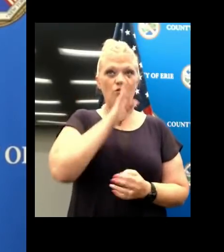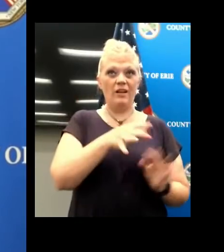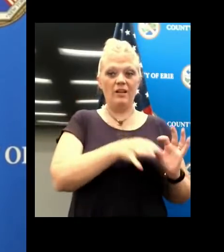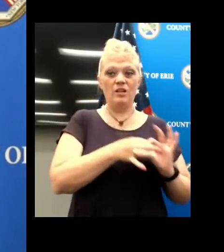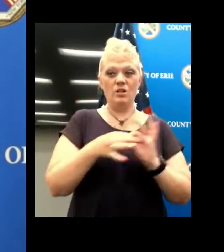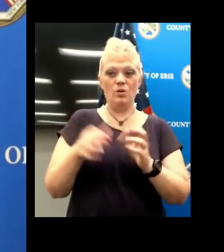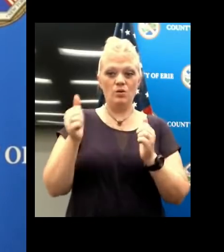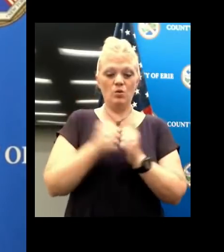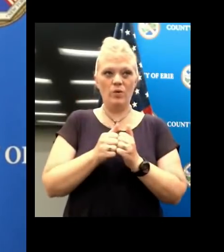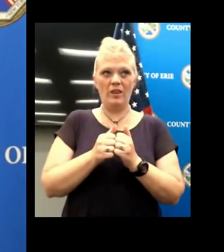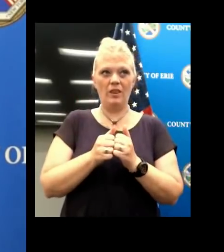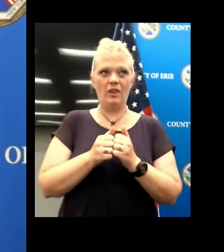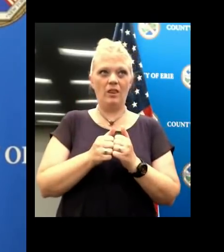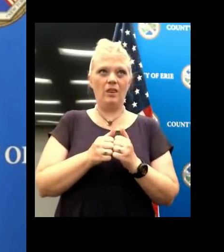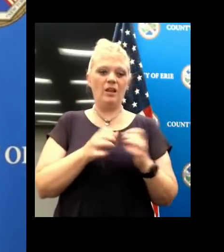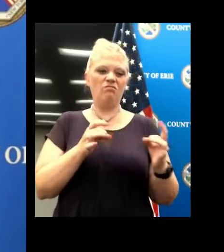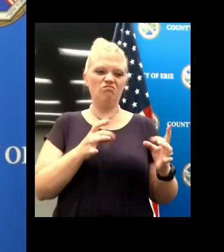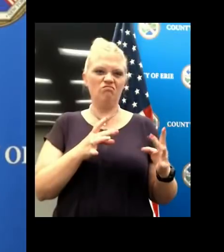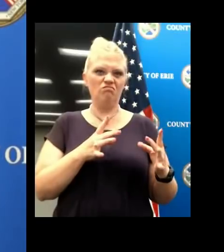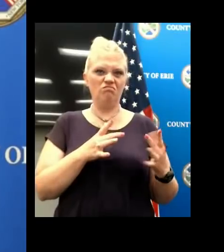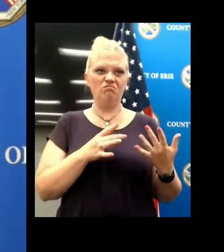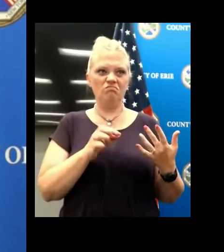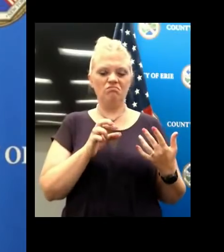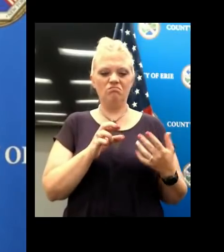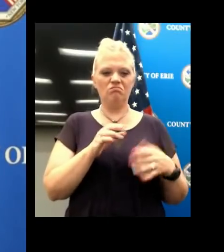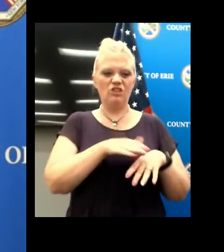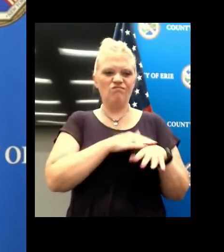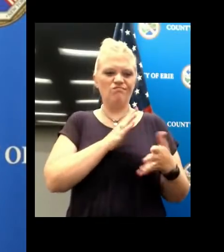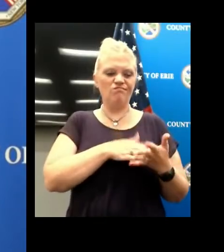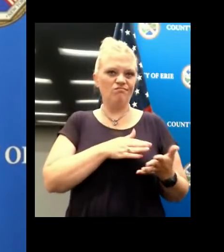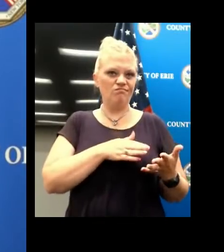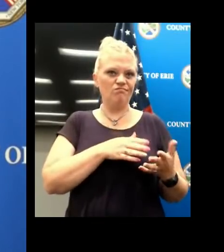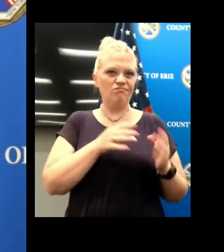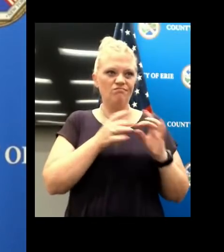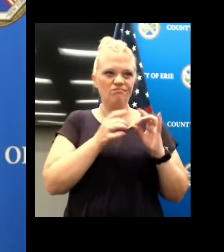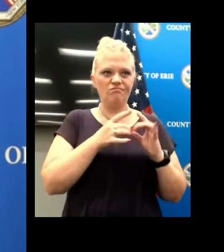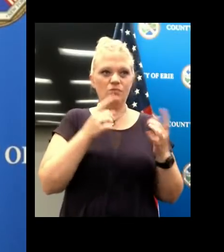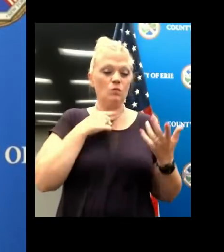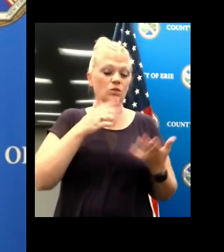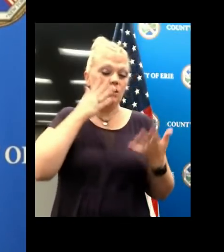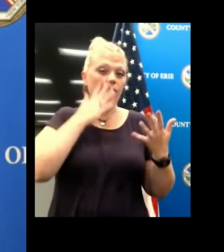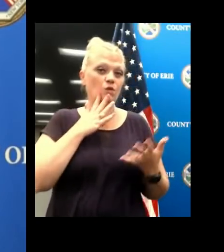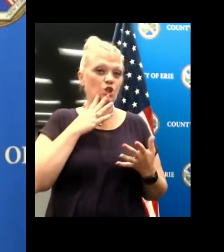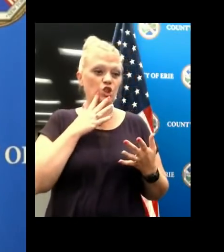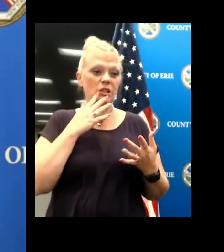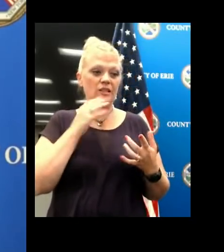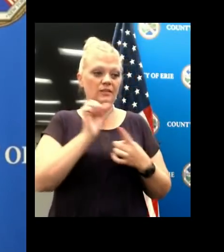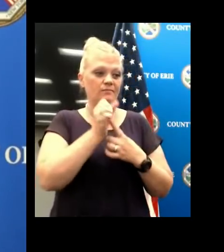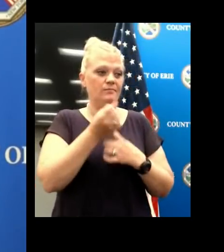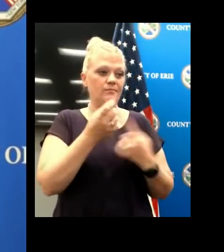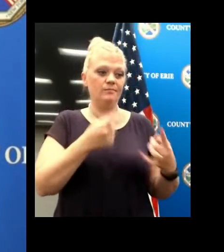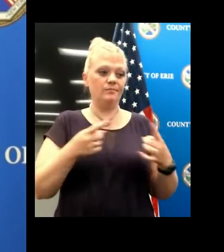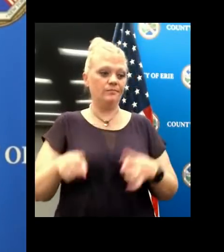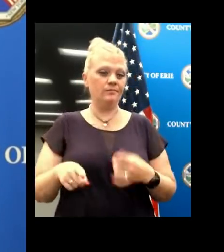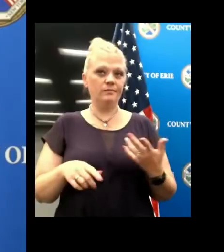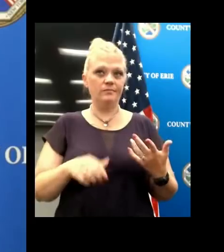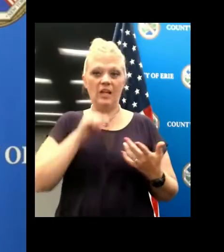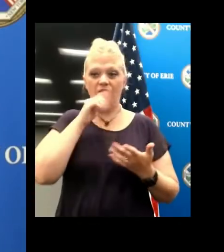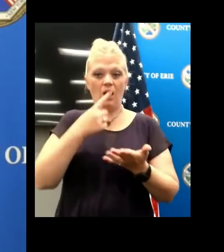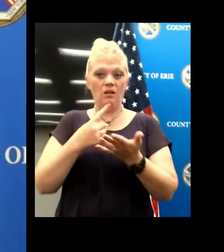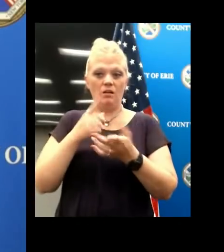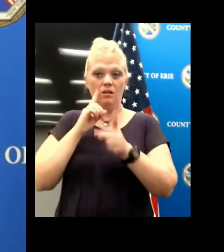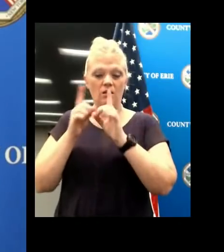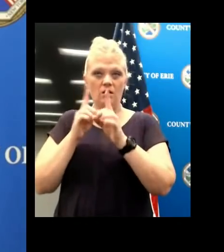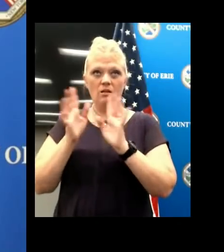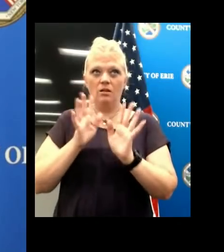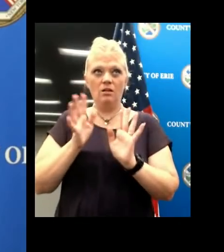with racist statements. I would look at it this way: it was an unfortunate incident. I have not talked to the one owner. I've not